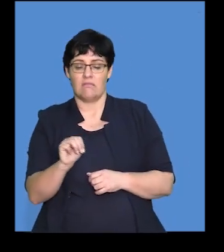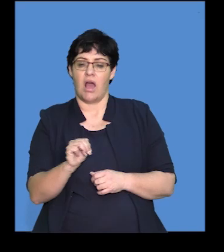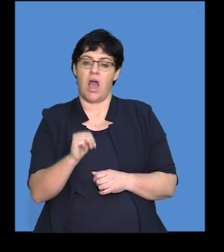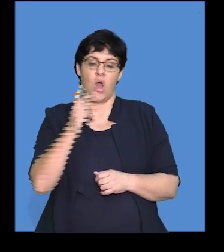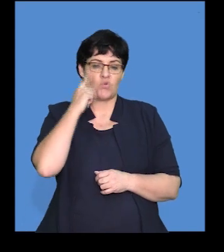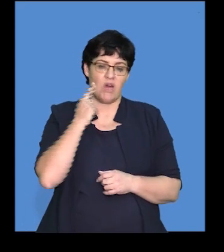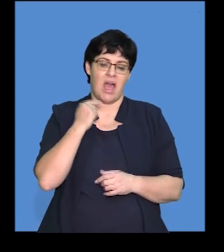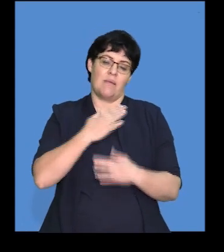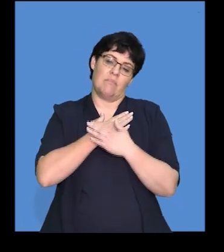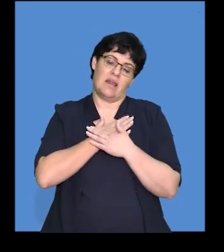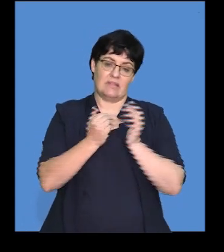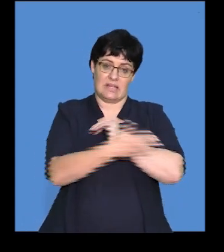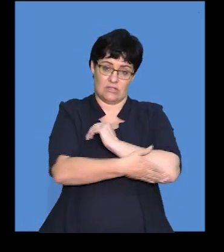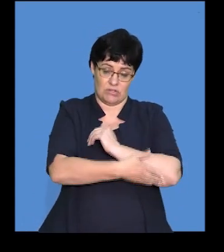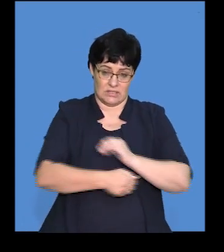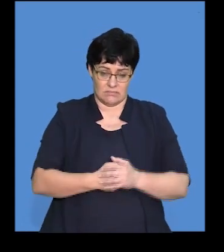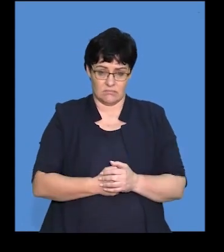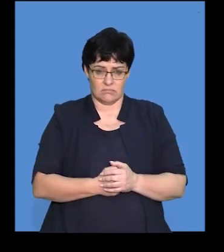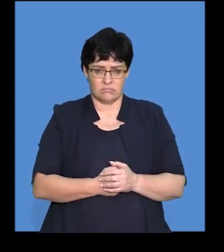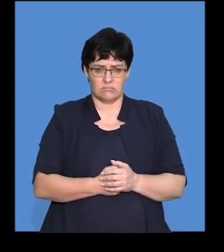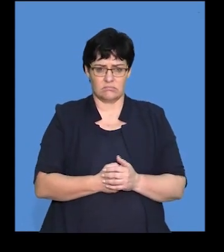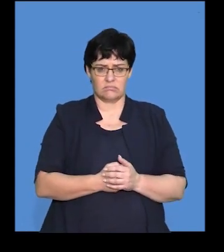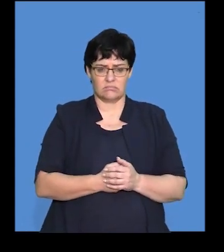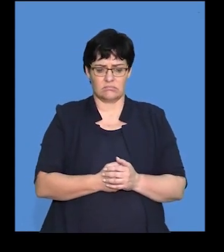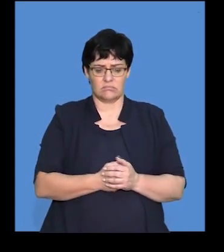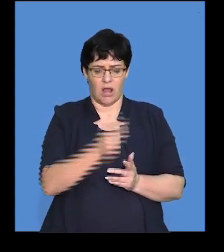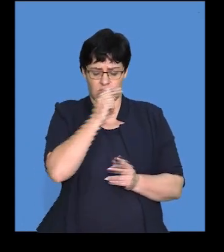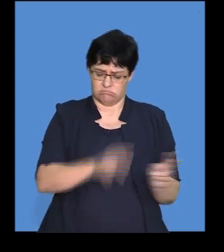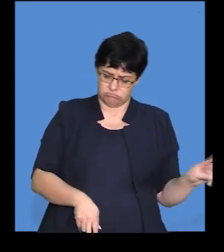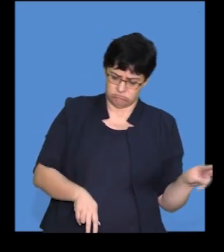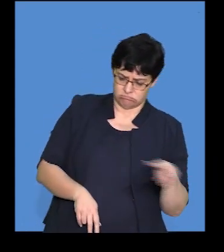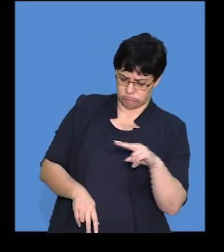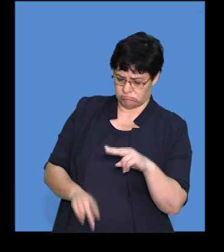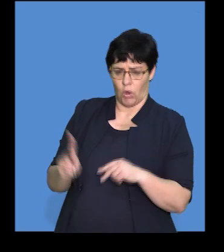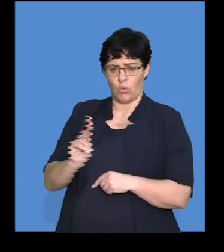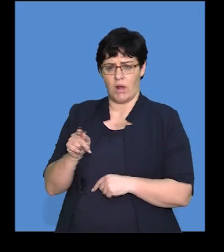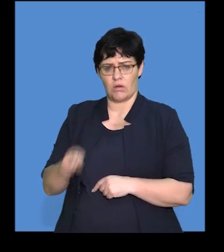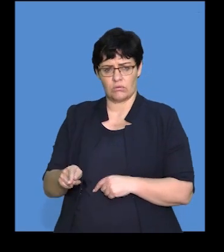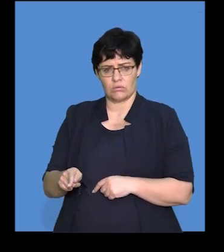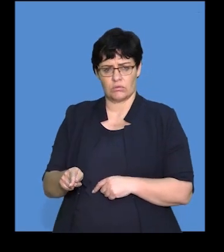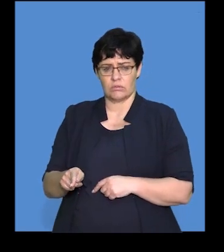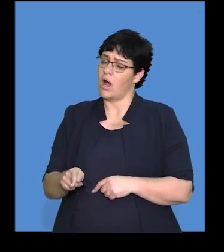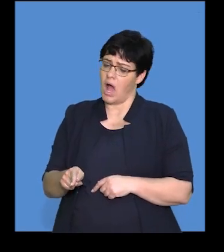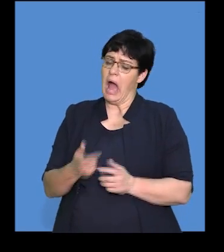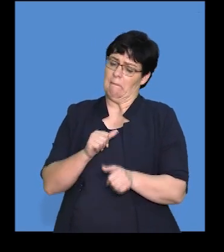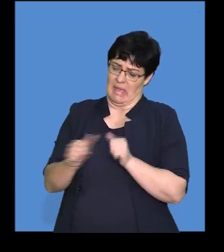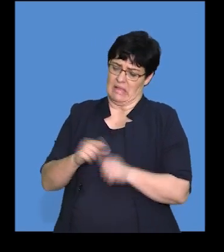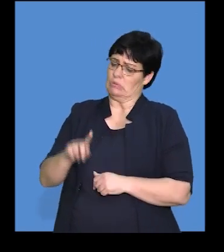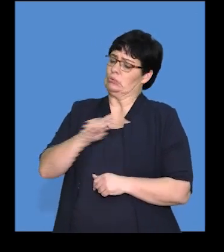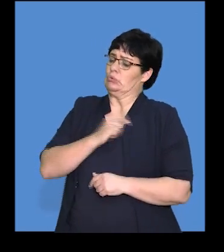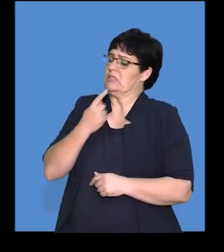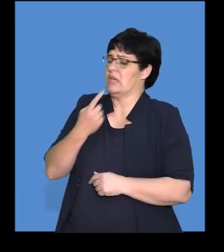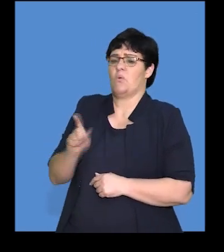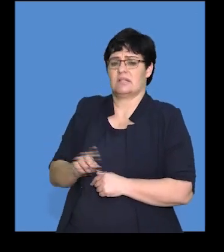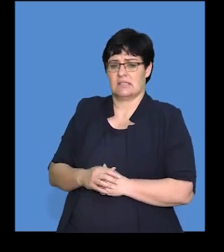Country. He looked at Khumalo. It would be truer to say, he